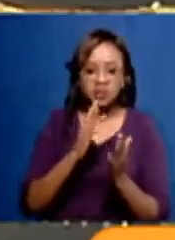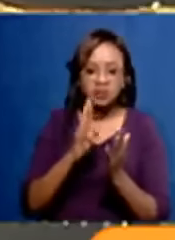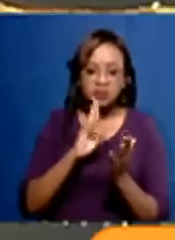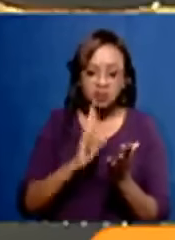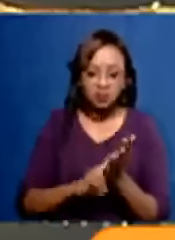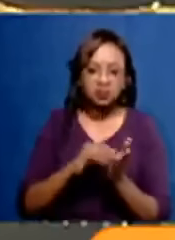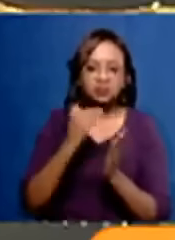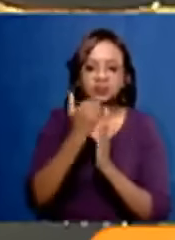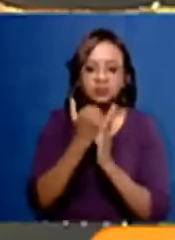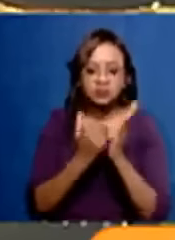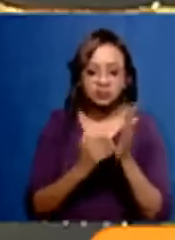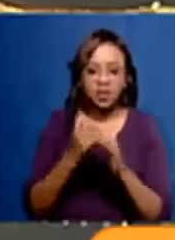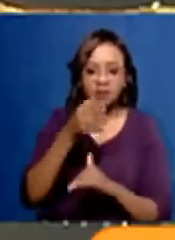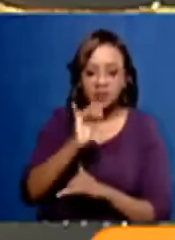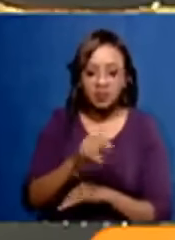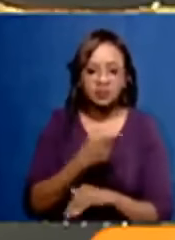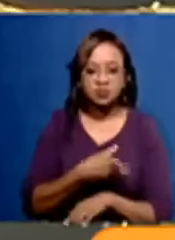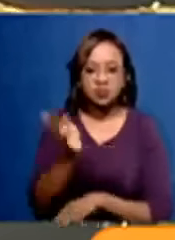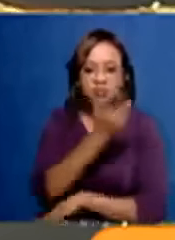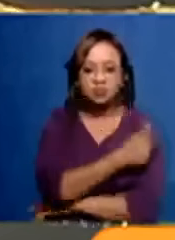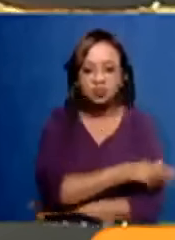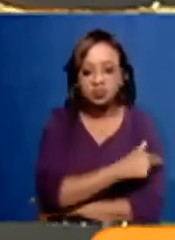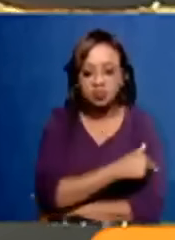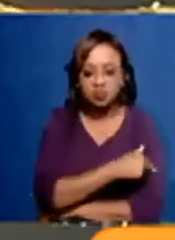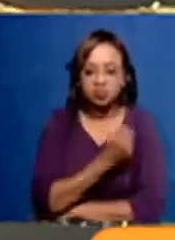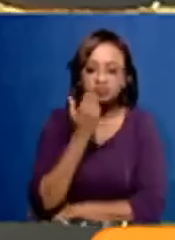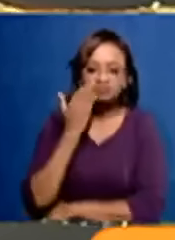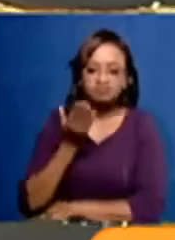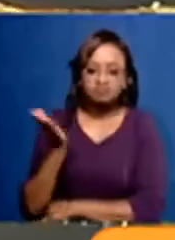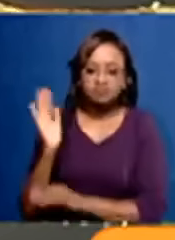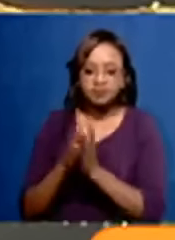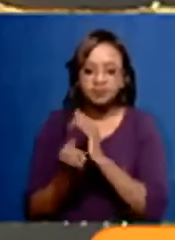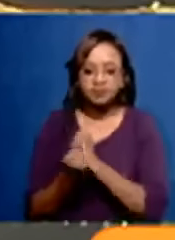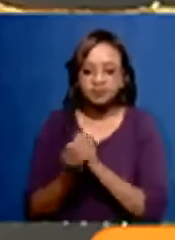and thereafter rushed to hospital. Mary Milwaukee has more.